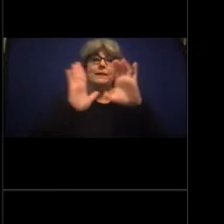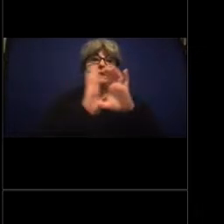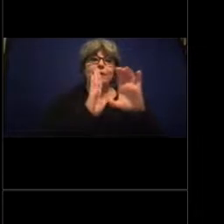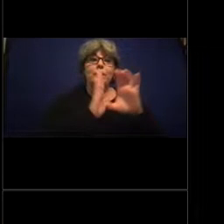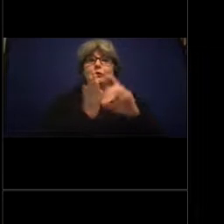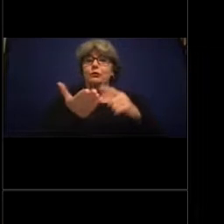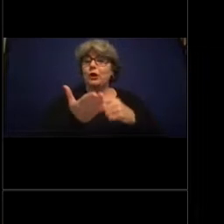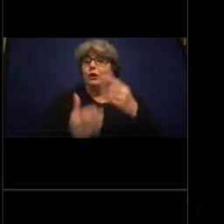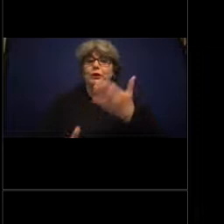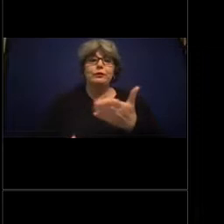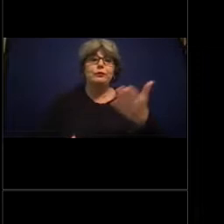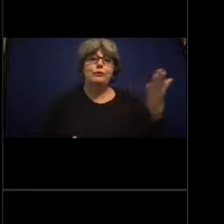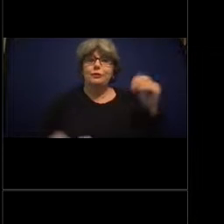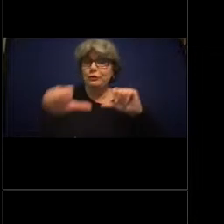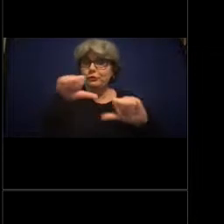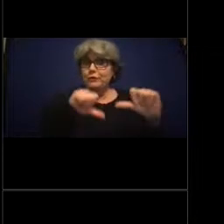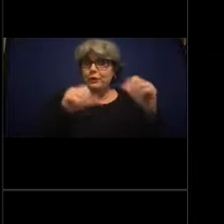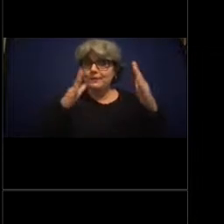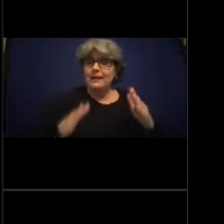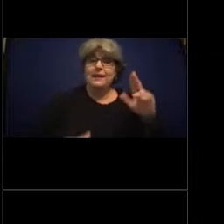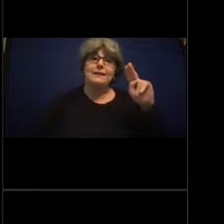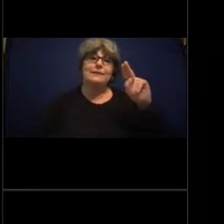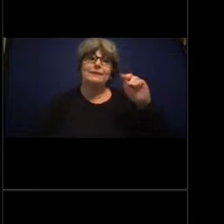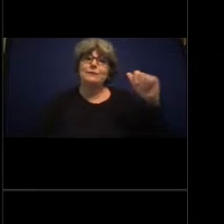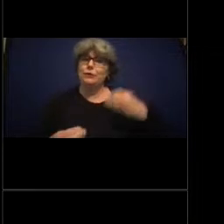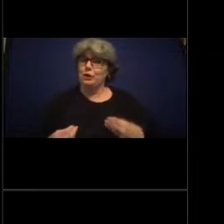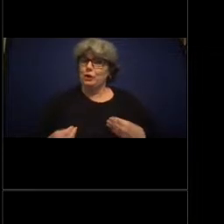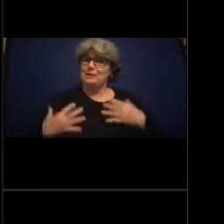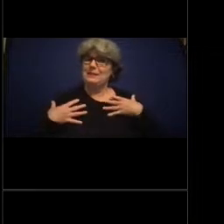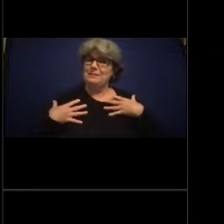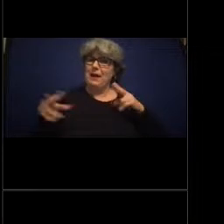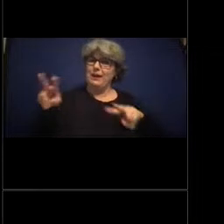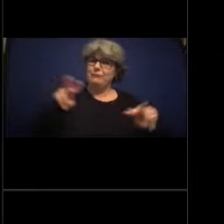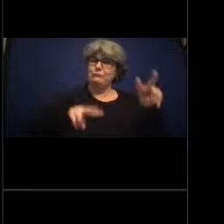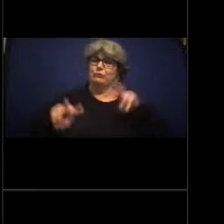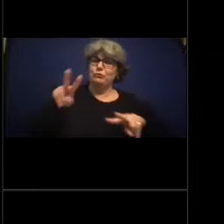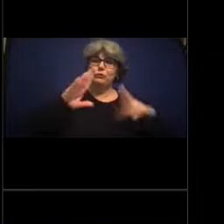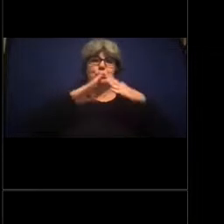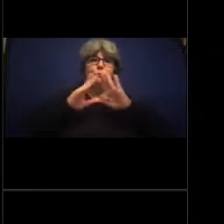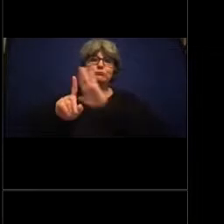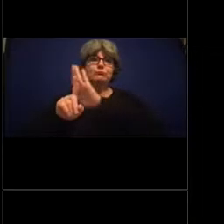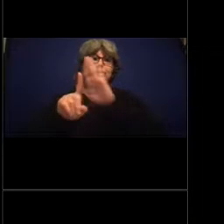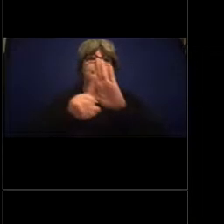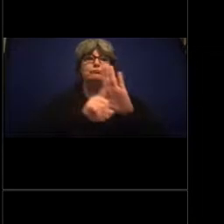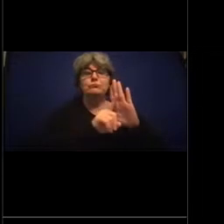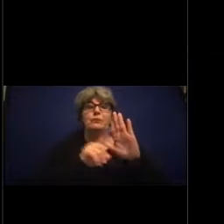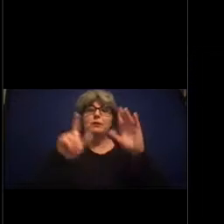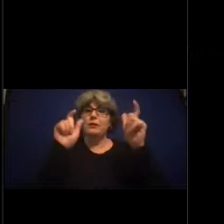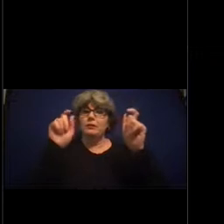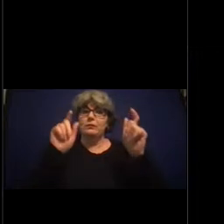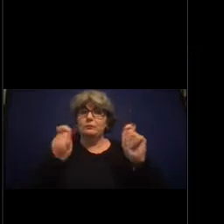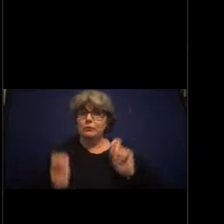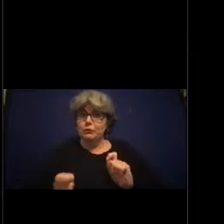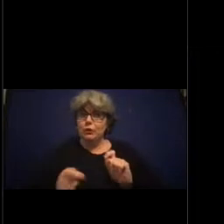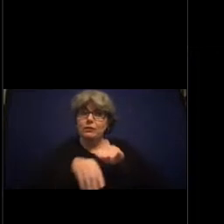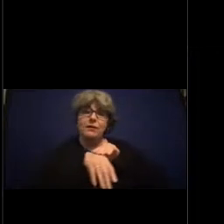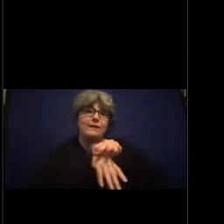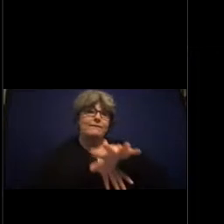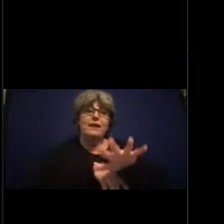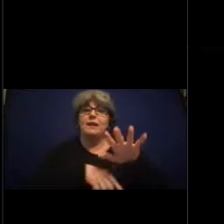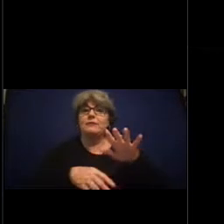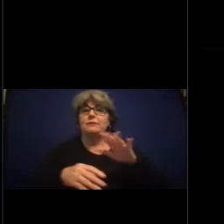to all these NOAA scientists, really inspire you to look into the communities in your backyard. Climate, as you've seen, affects all the way